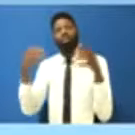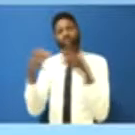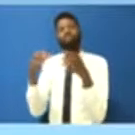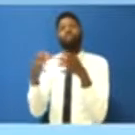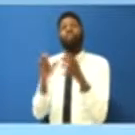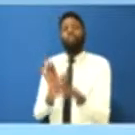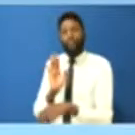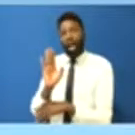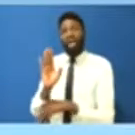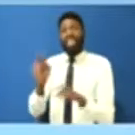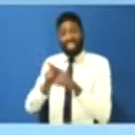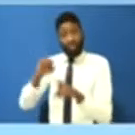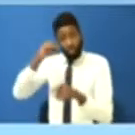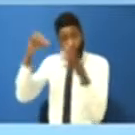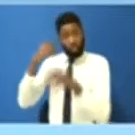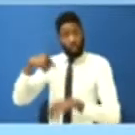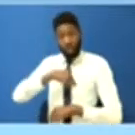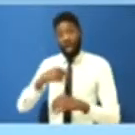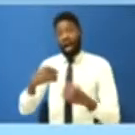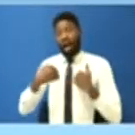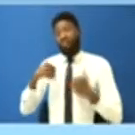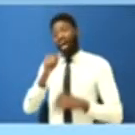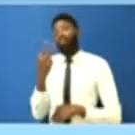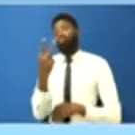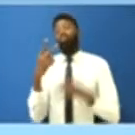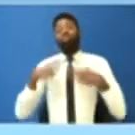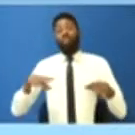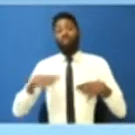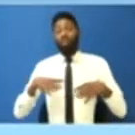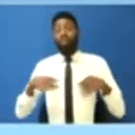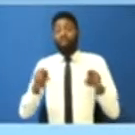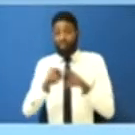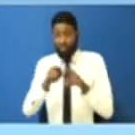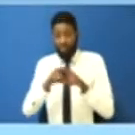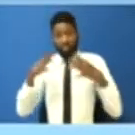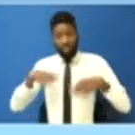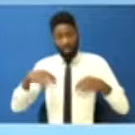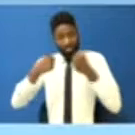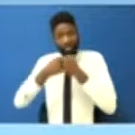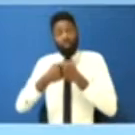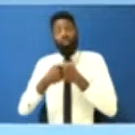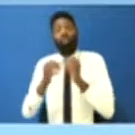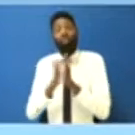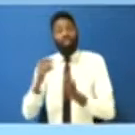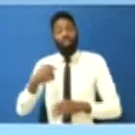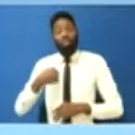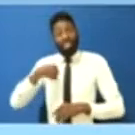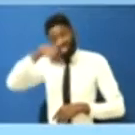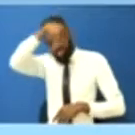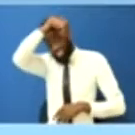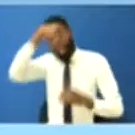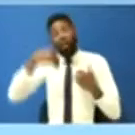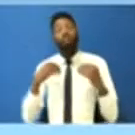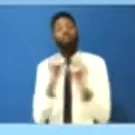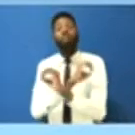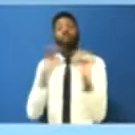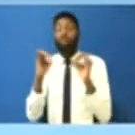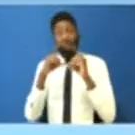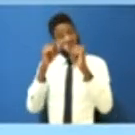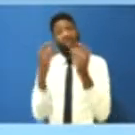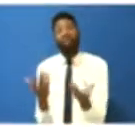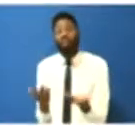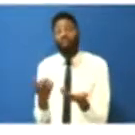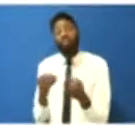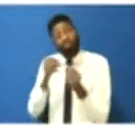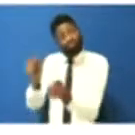within the party we also had two other candidates my country the people who are running against me also do not have degrees you know and i bet them